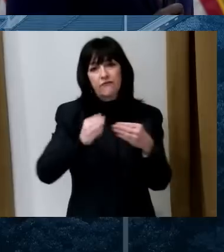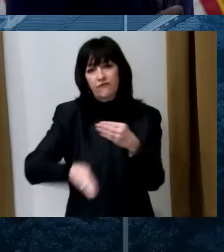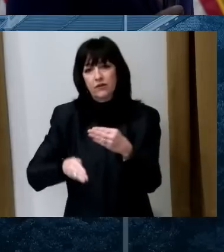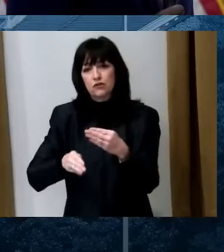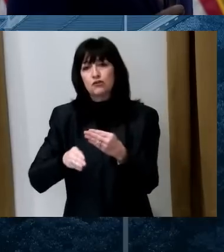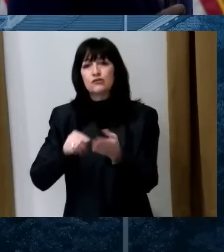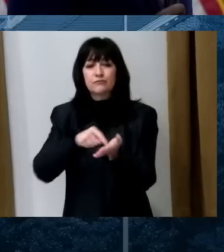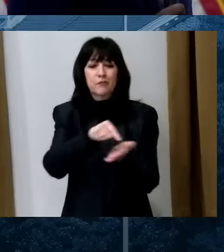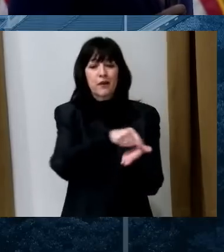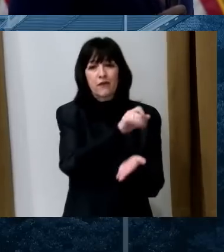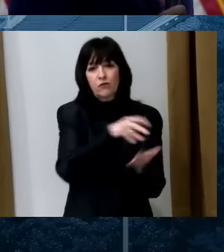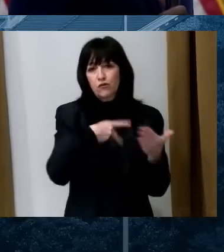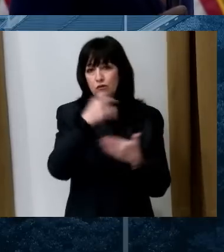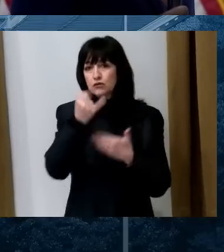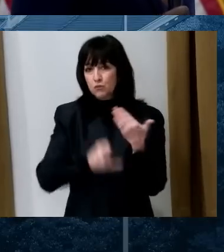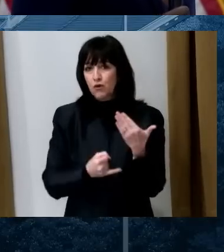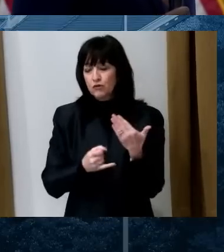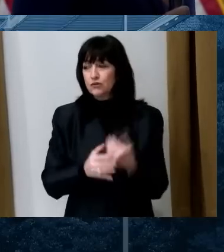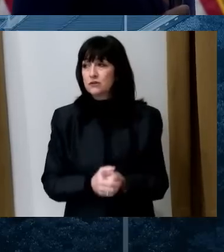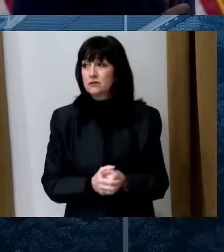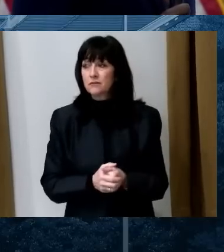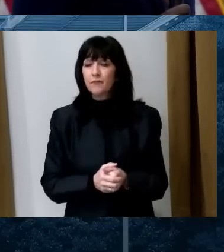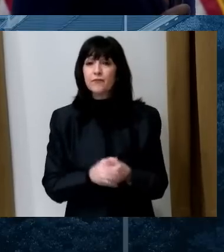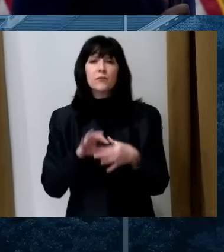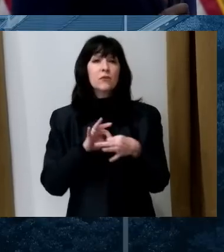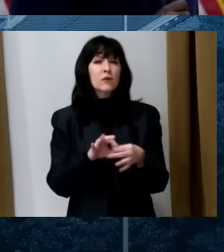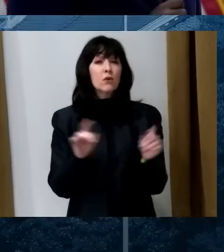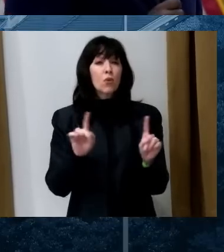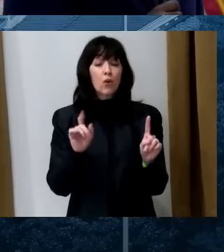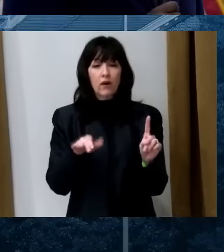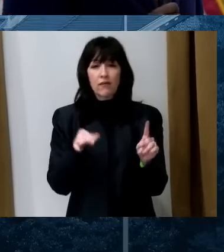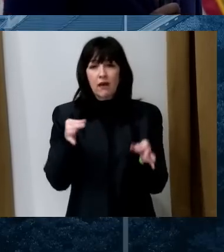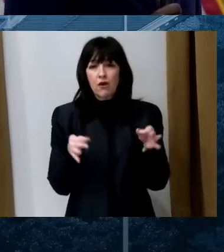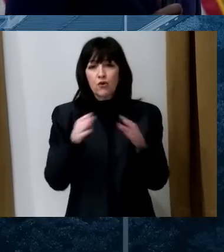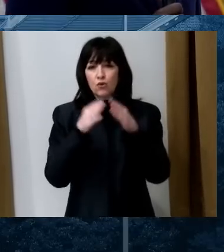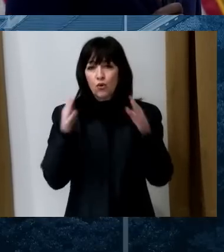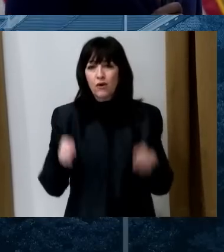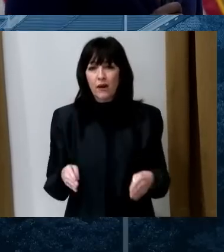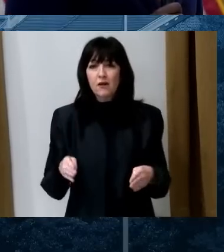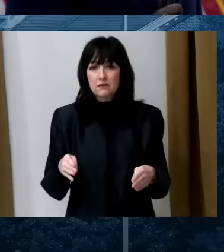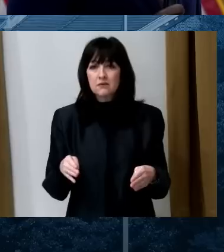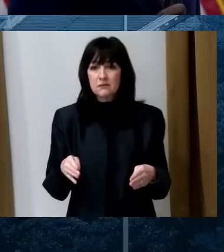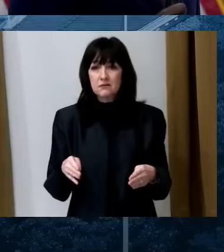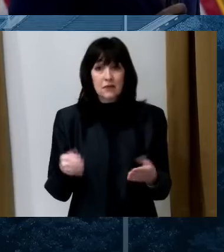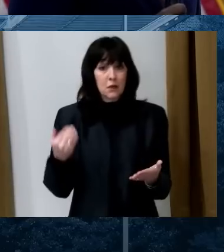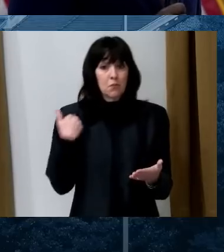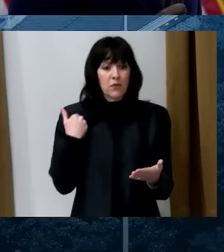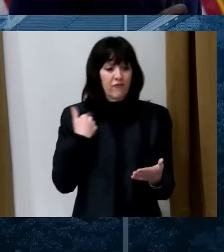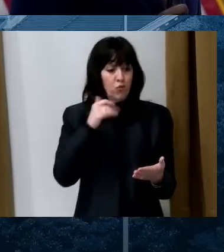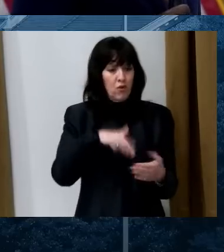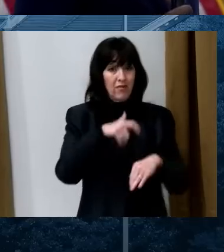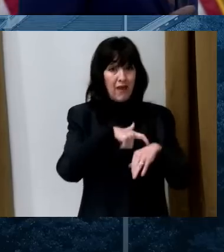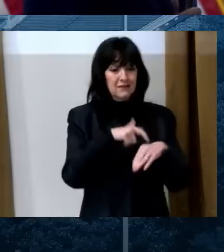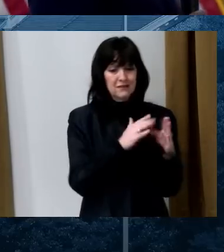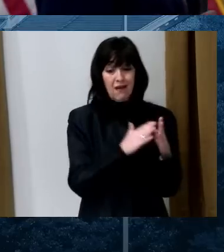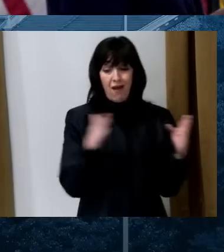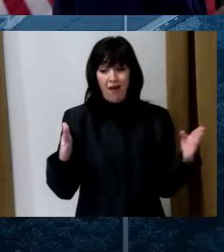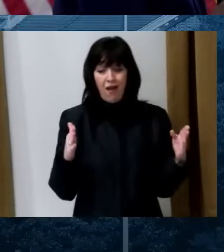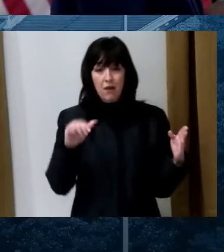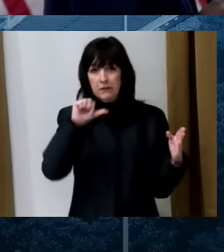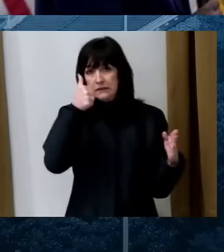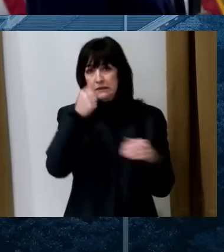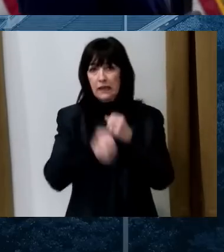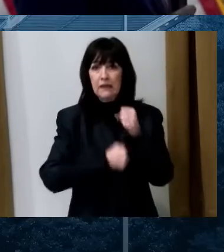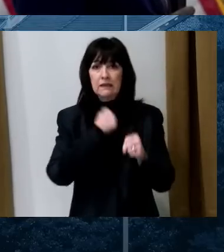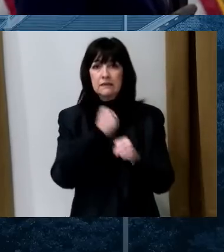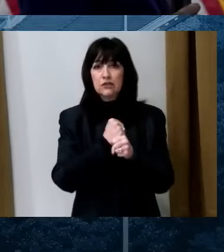first started regarding these courthouses, we were looking at timelines that was over a decade to really get these done. And